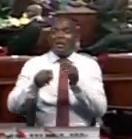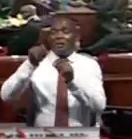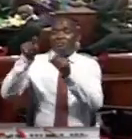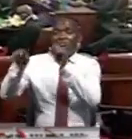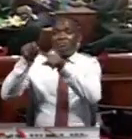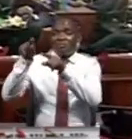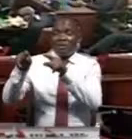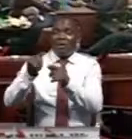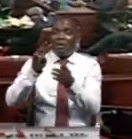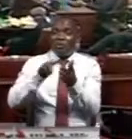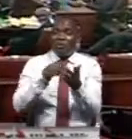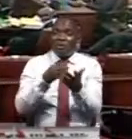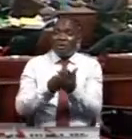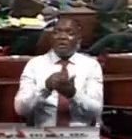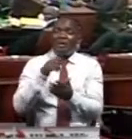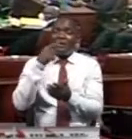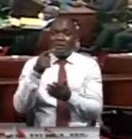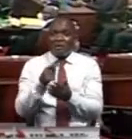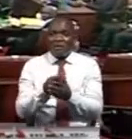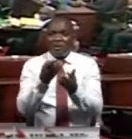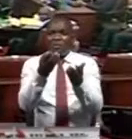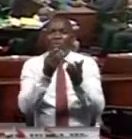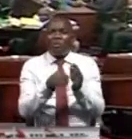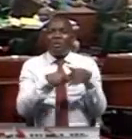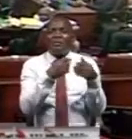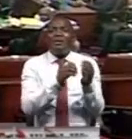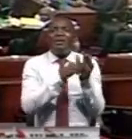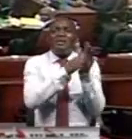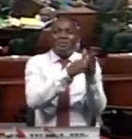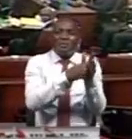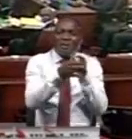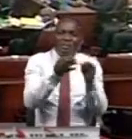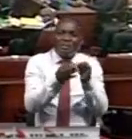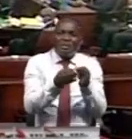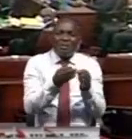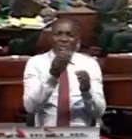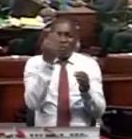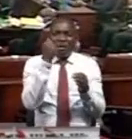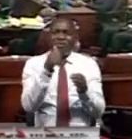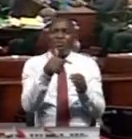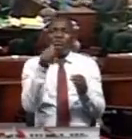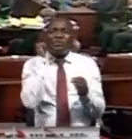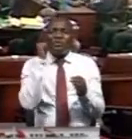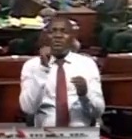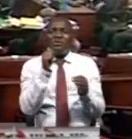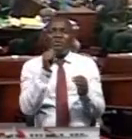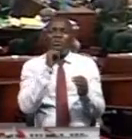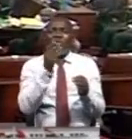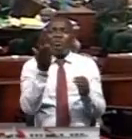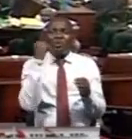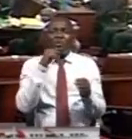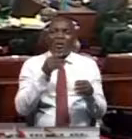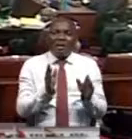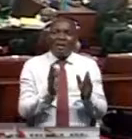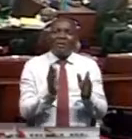The witness is saying, I want to give an example to explain my answer. Why is that disallowed?